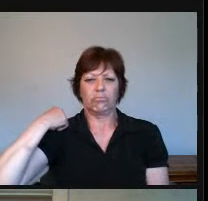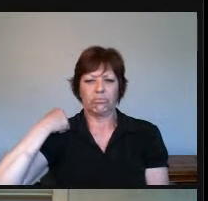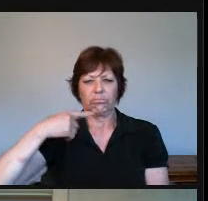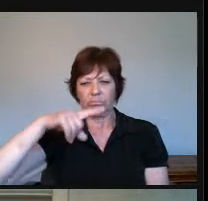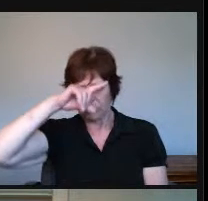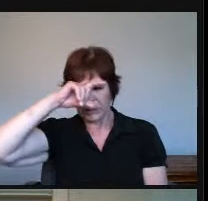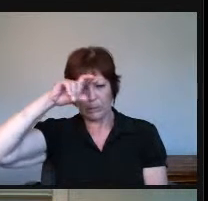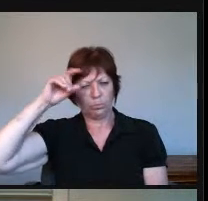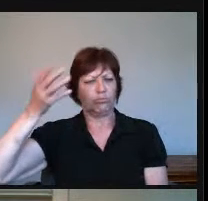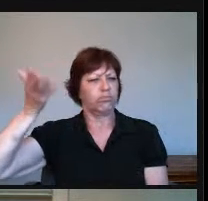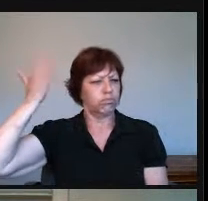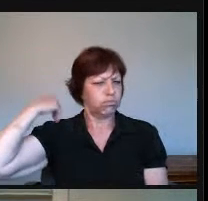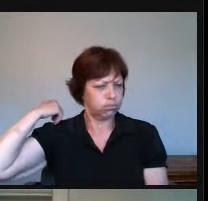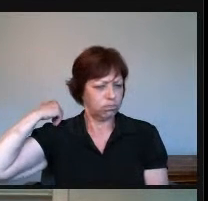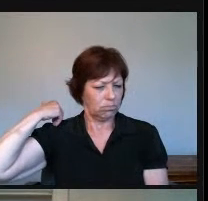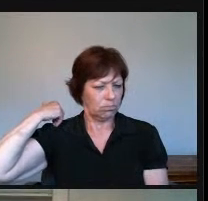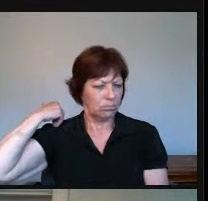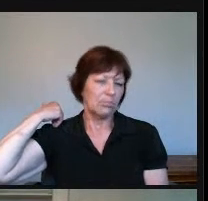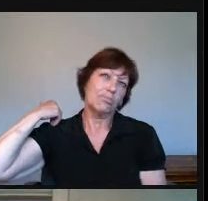in,